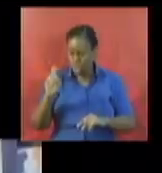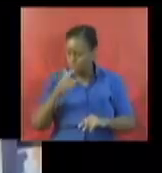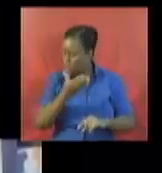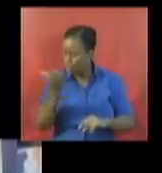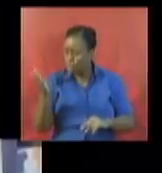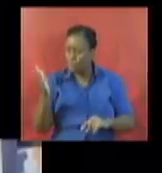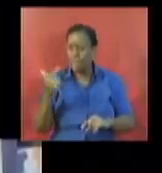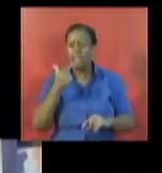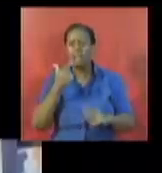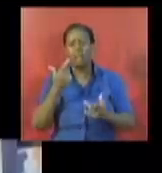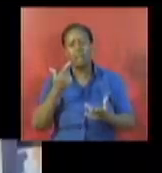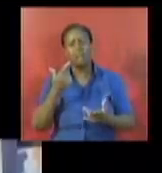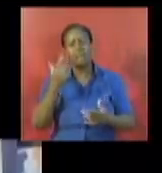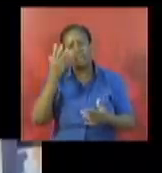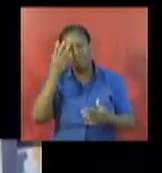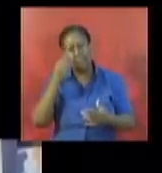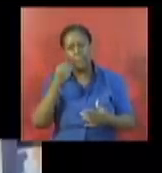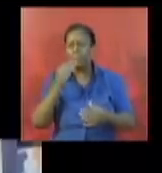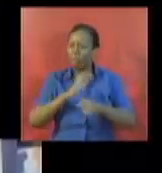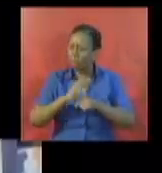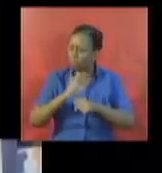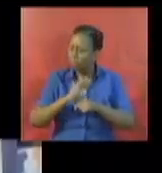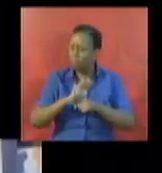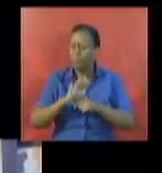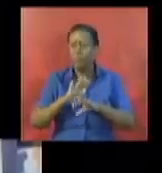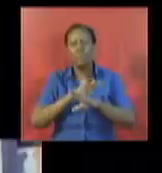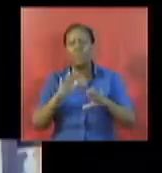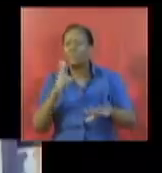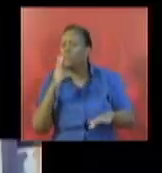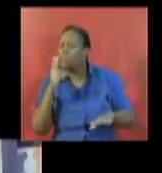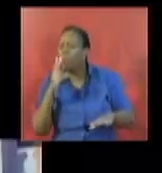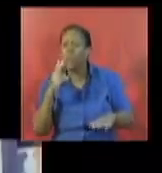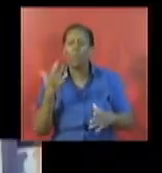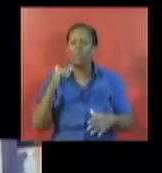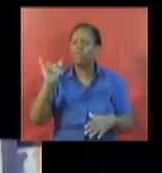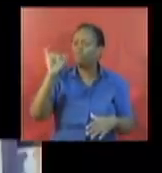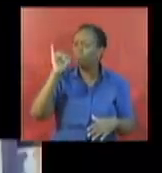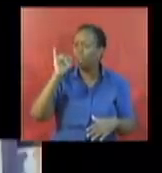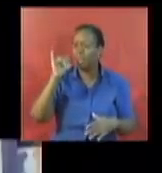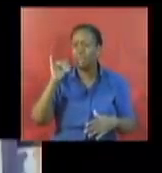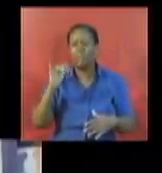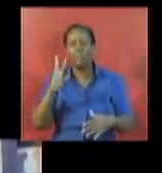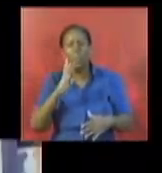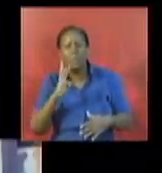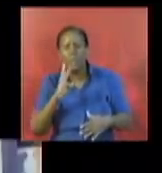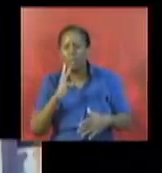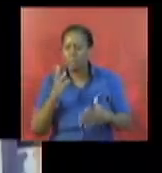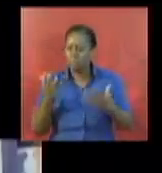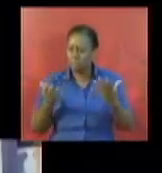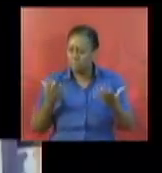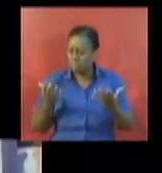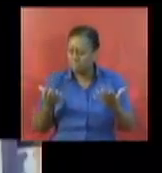refined foods, drink more water? Even if we are inside and practicing habits that weaken our immune systems, we will get